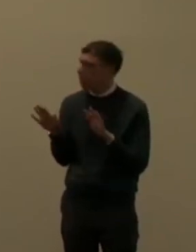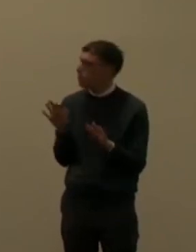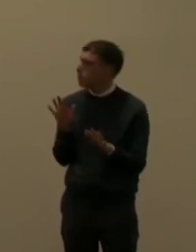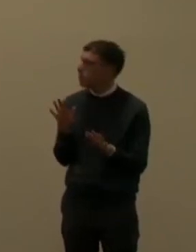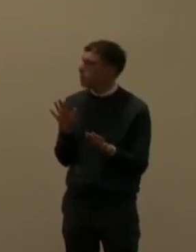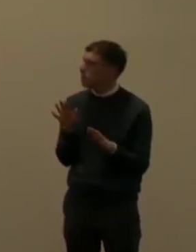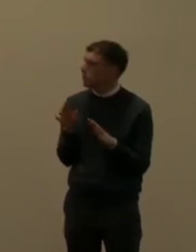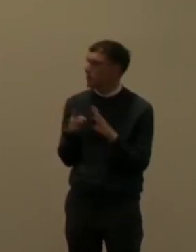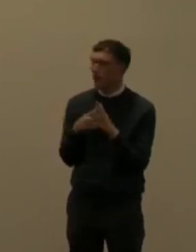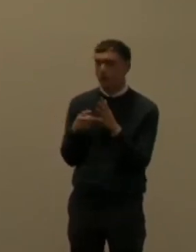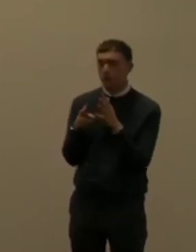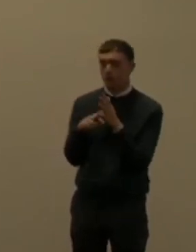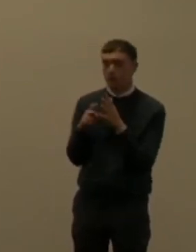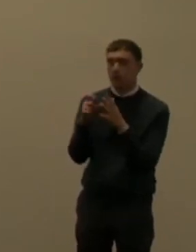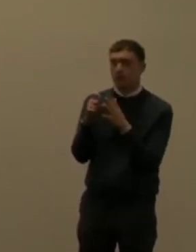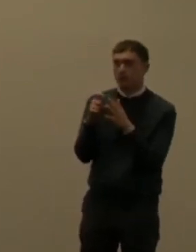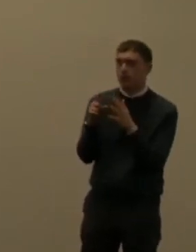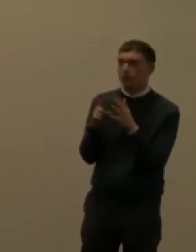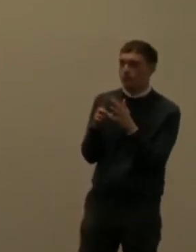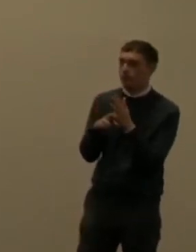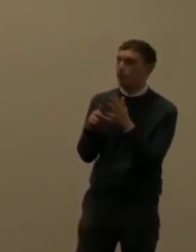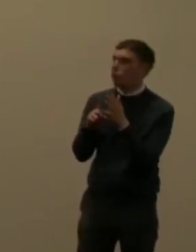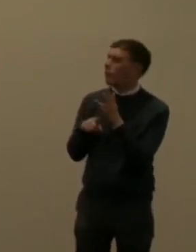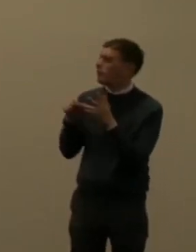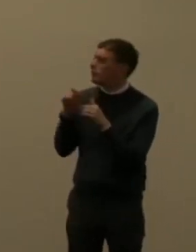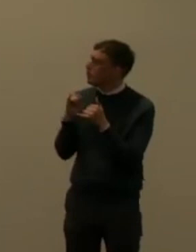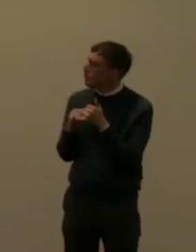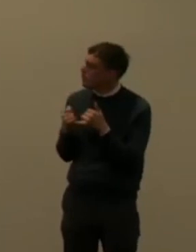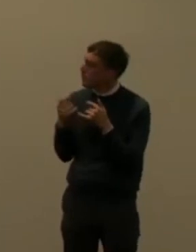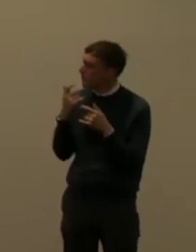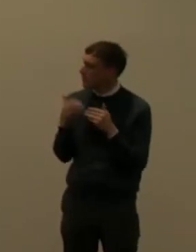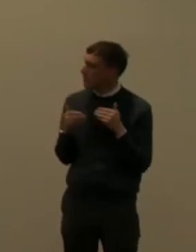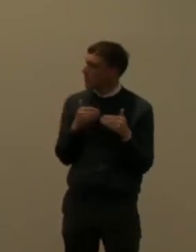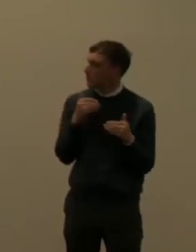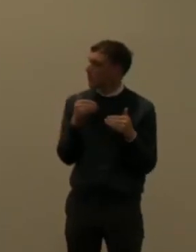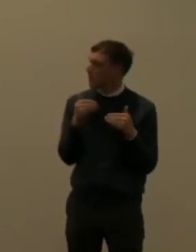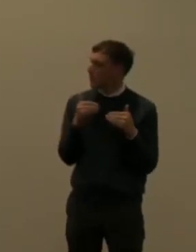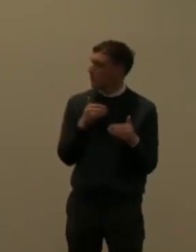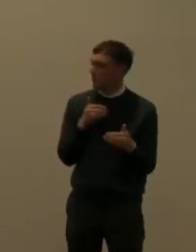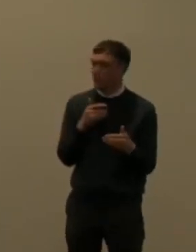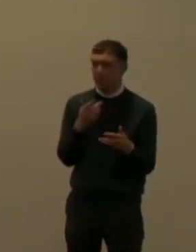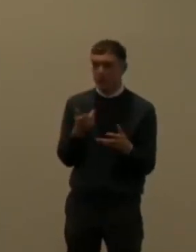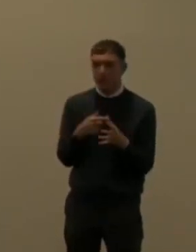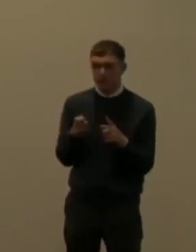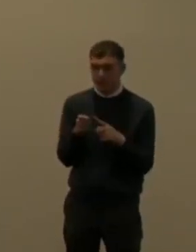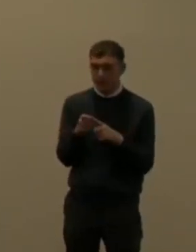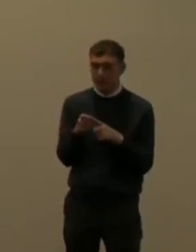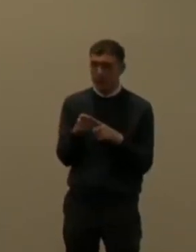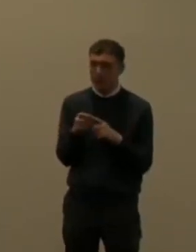the Azure DevOps pipelines to really go one step beyond this isolated applications, those